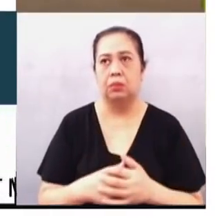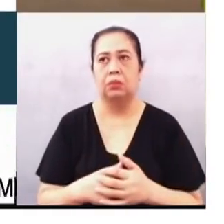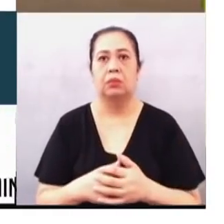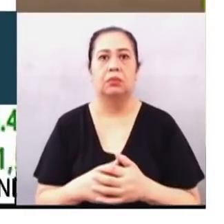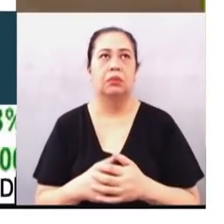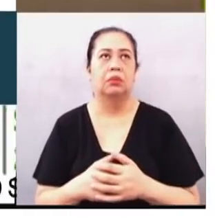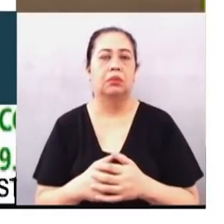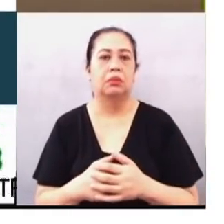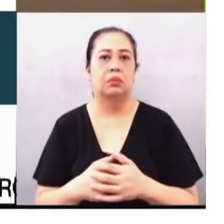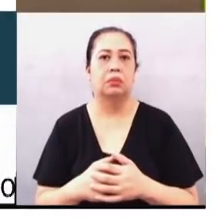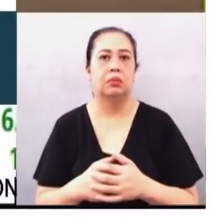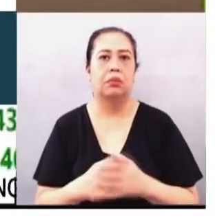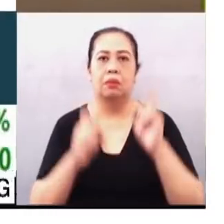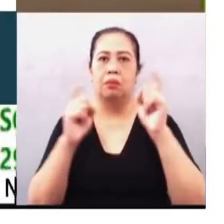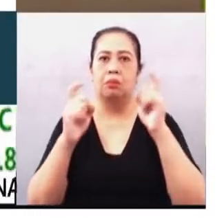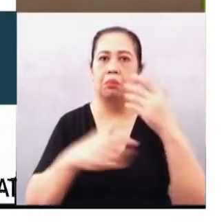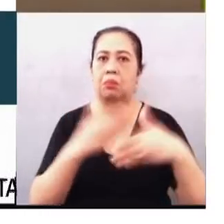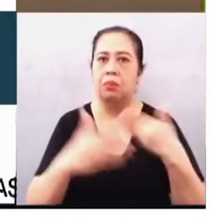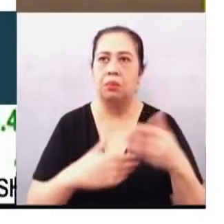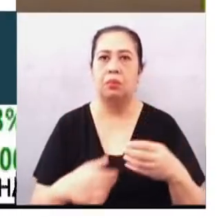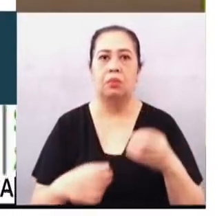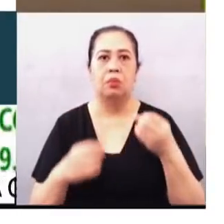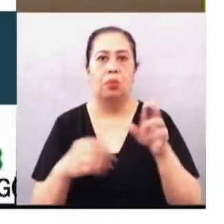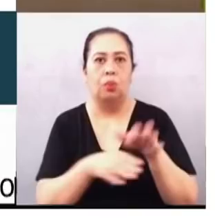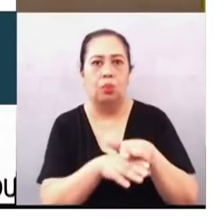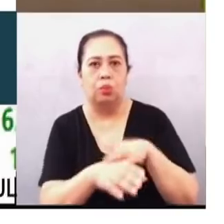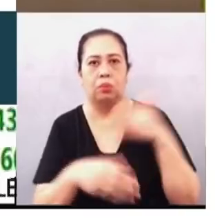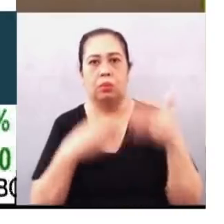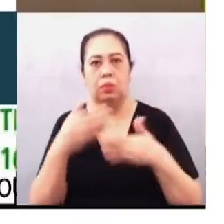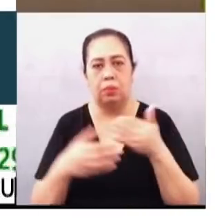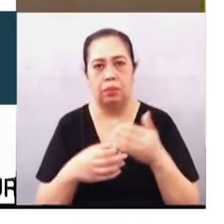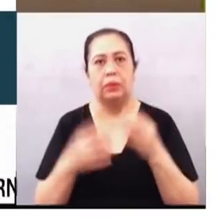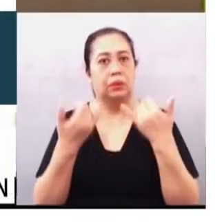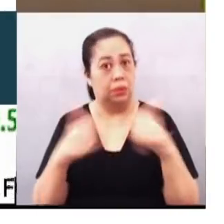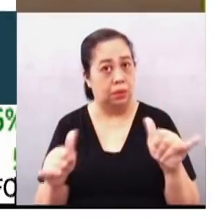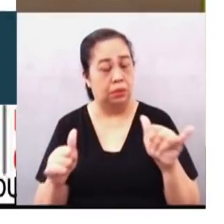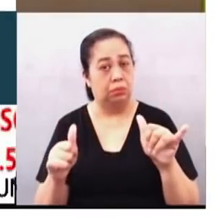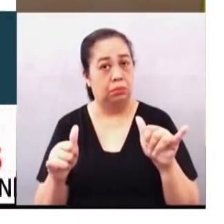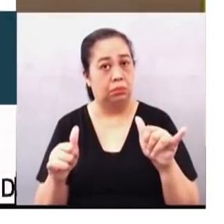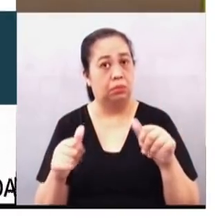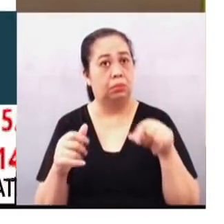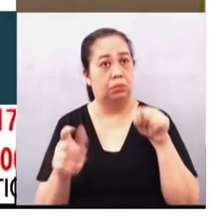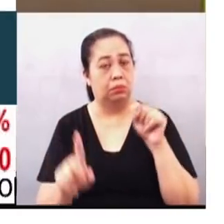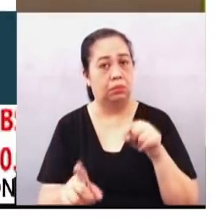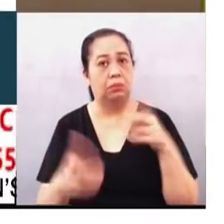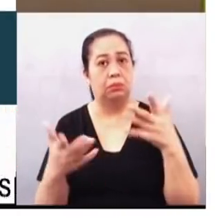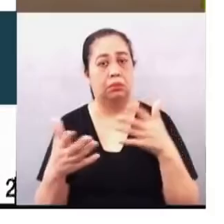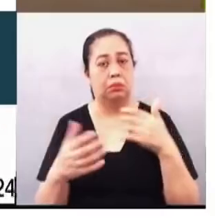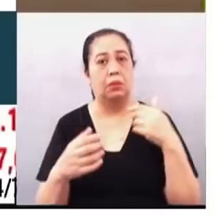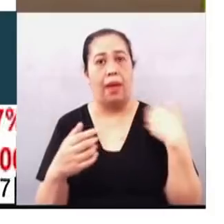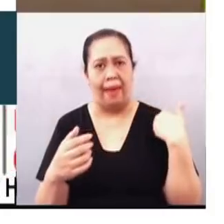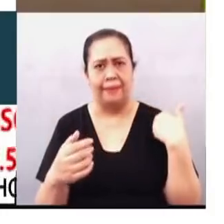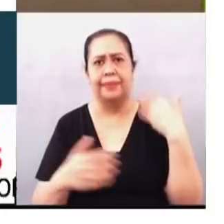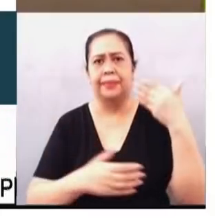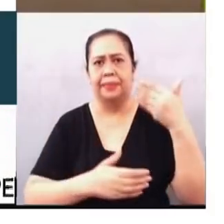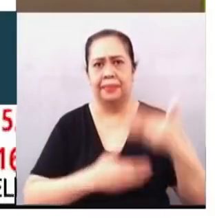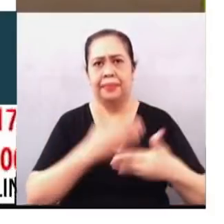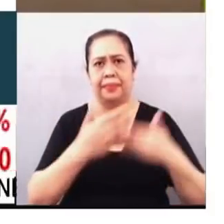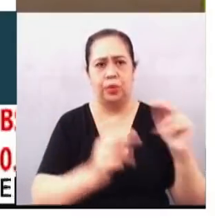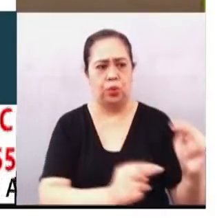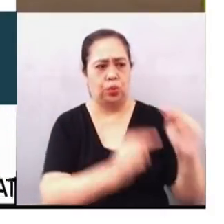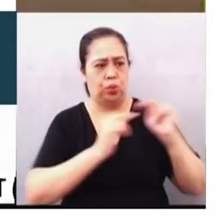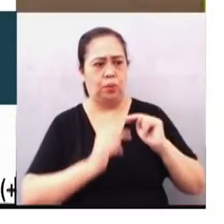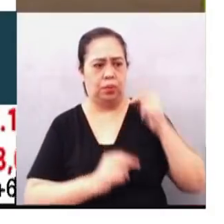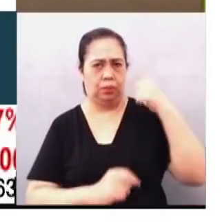whether it's mabilis na process or mabagal na process, still, it underwent a process yung pag-nominate sa akin.